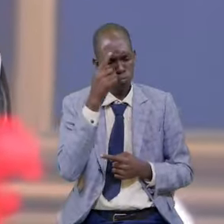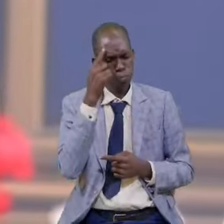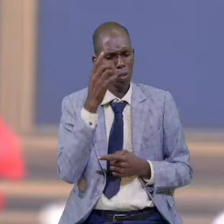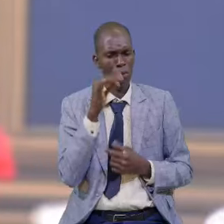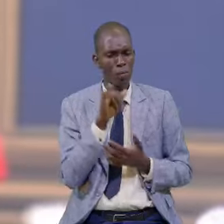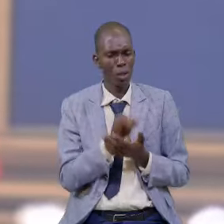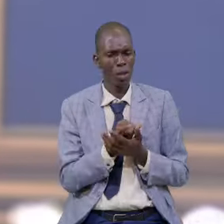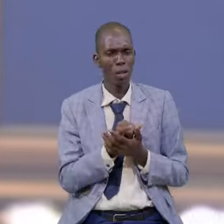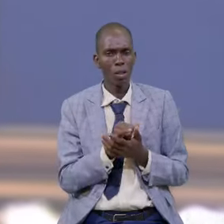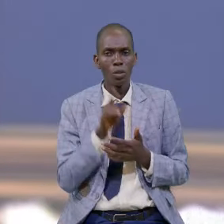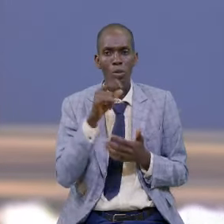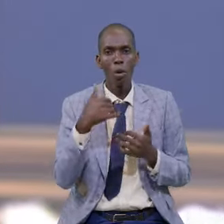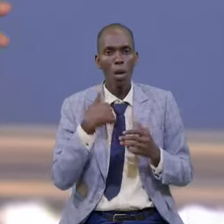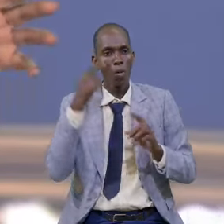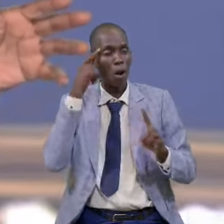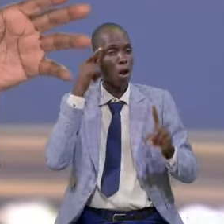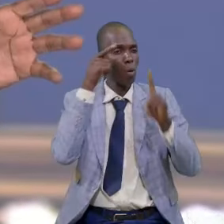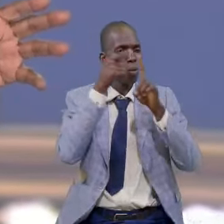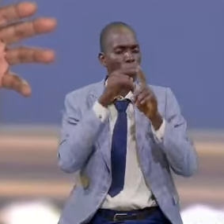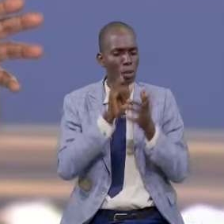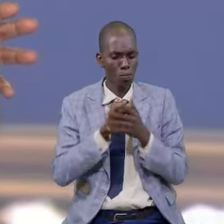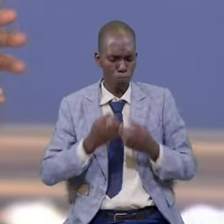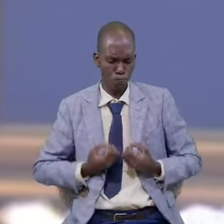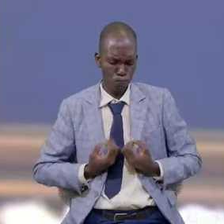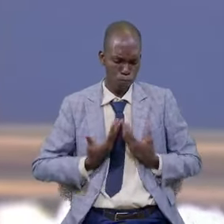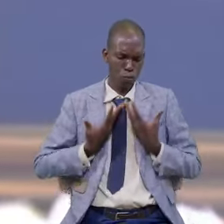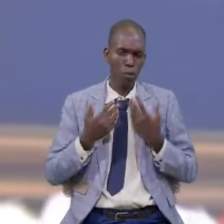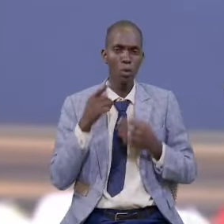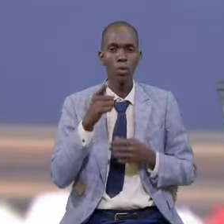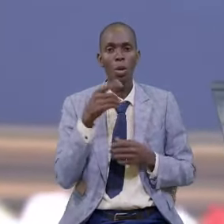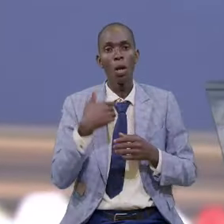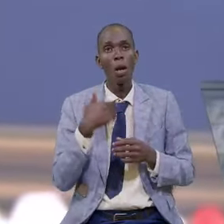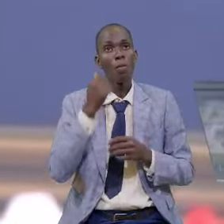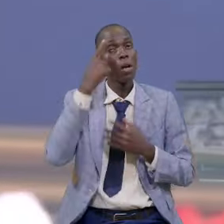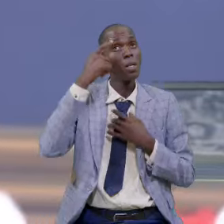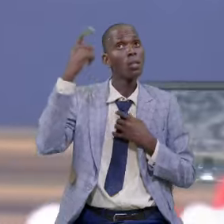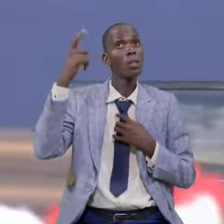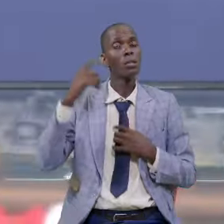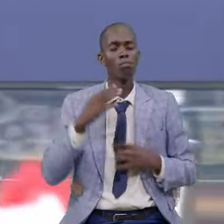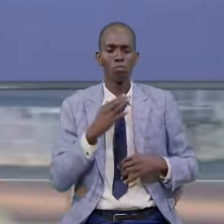that spurs you on, and you have a dream, something to still